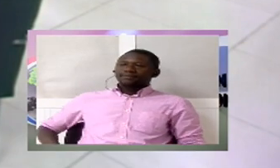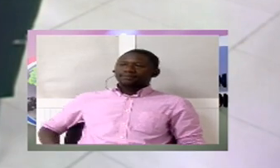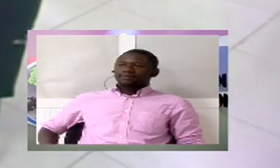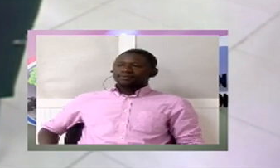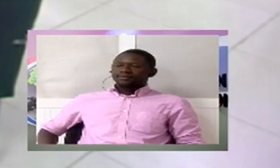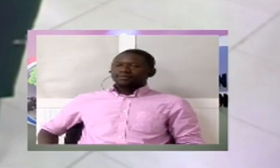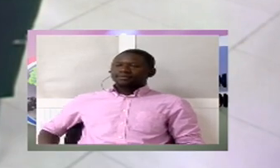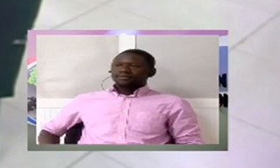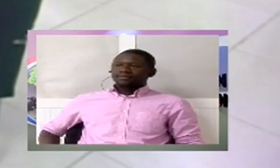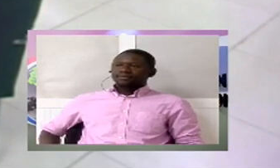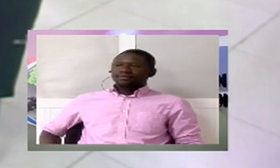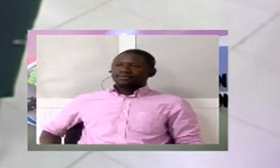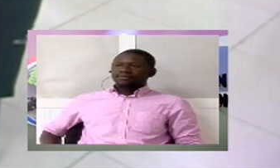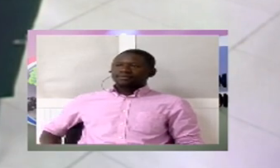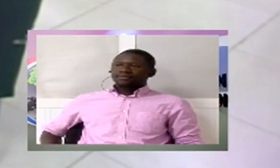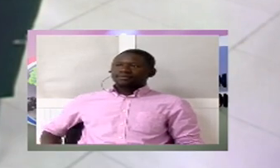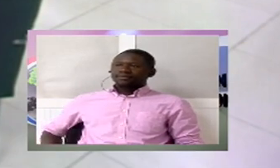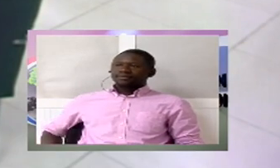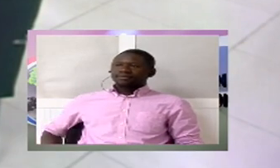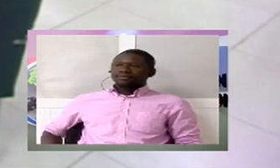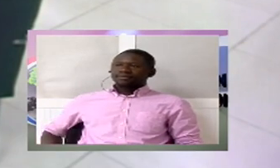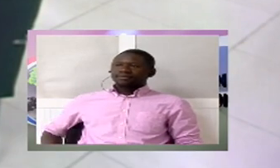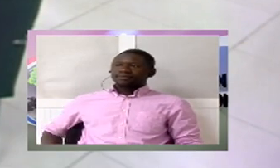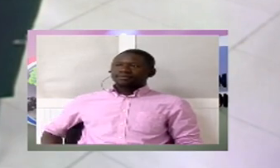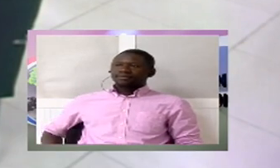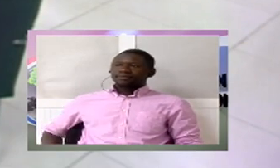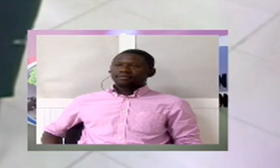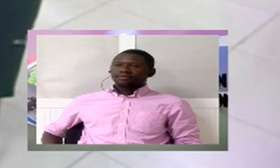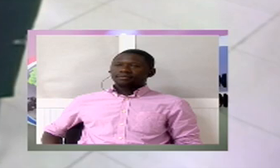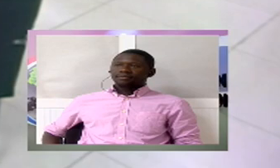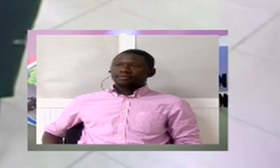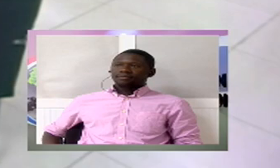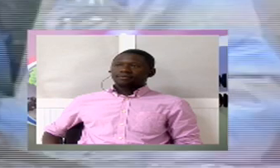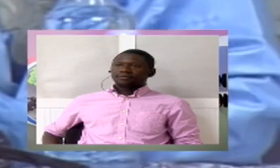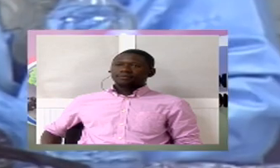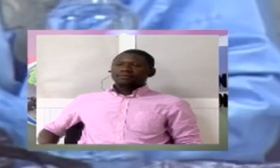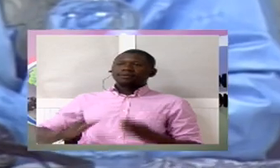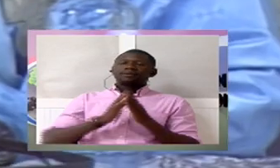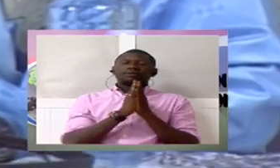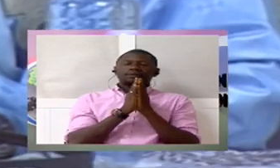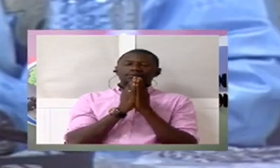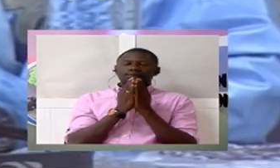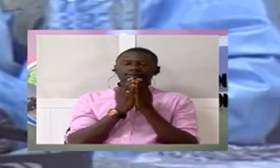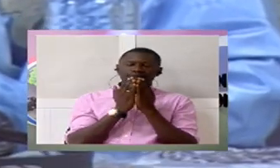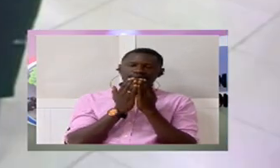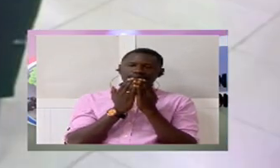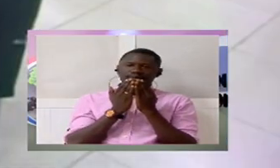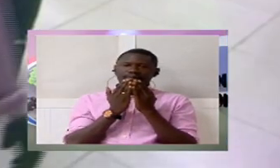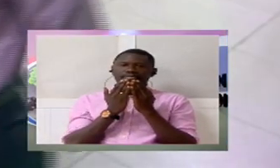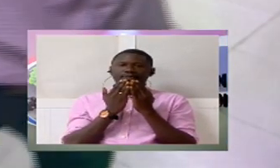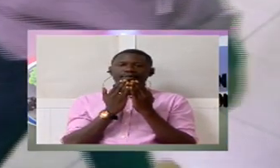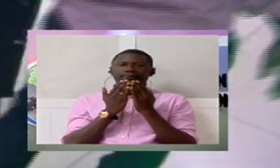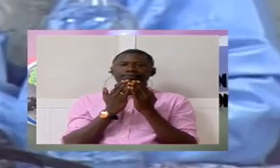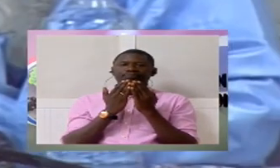Bismillah ar-Rahman ar-Rahim. Alhamdulillah Rabbil Alameen. Ar-Rahman ar-Rahim Maliki Yawmiddin. Iyyaka na'budu wa iyyaka nasta'in. Ihdinas